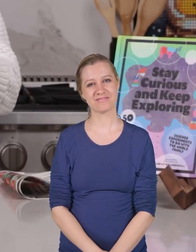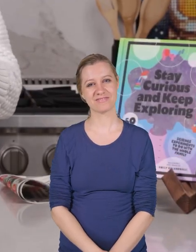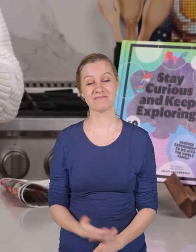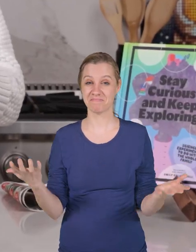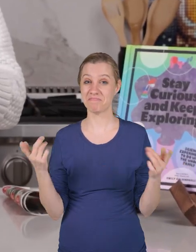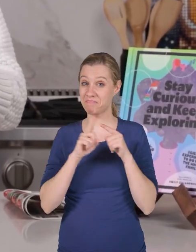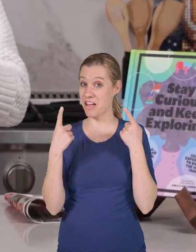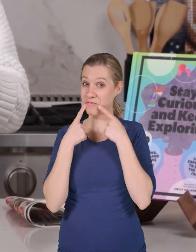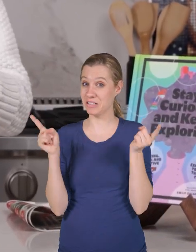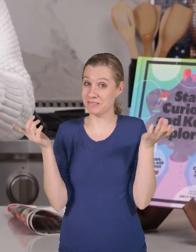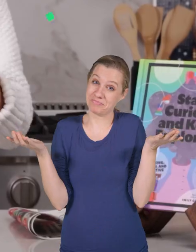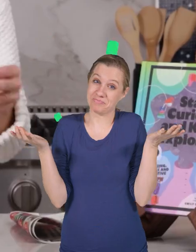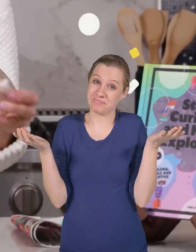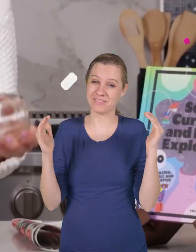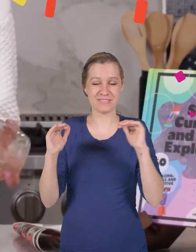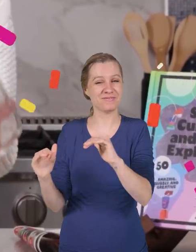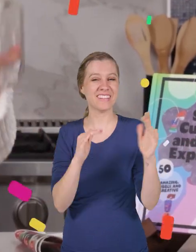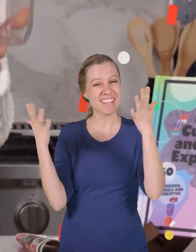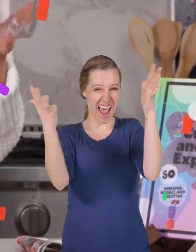but it works.